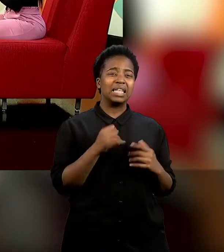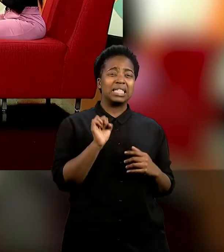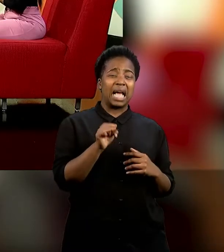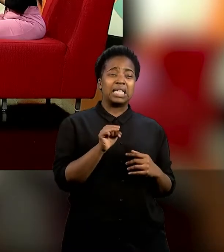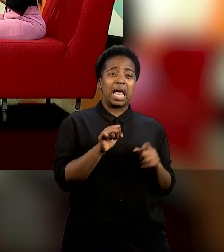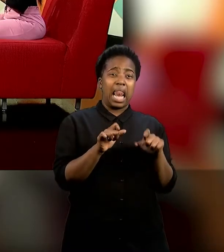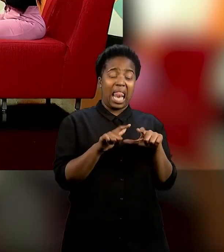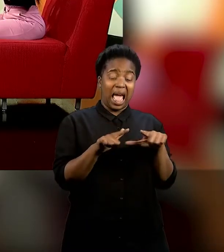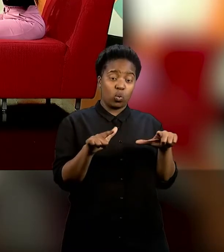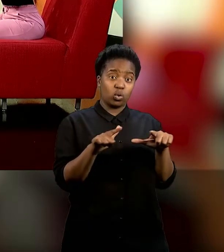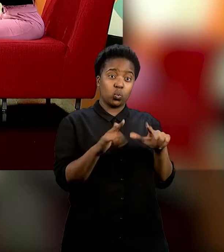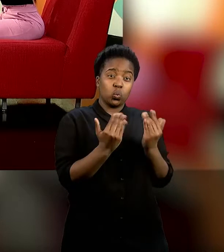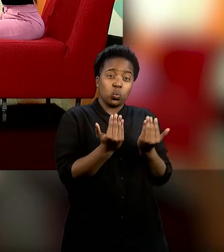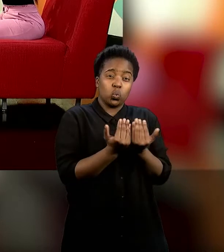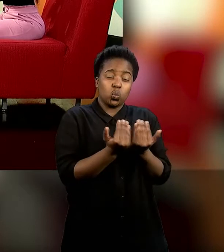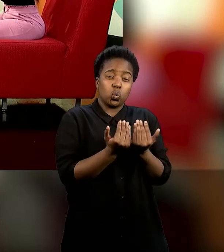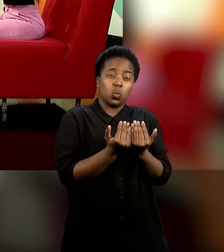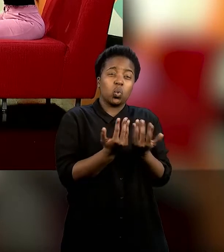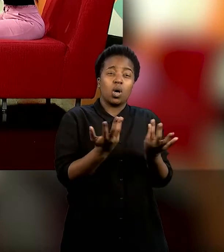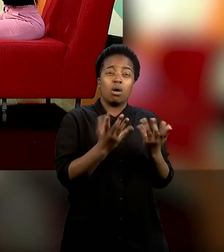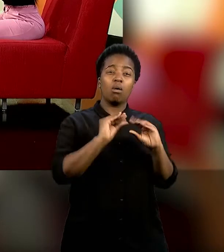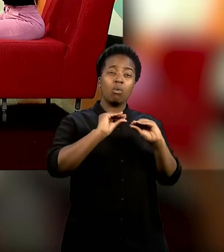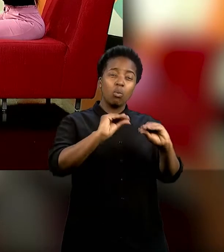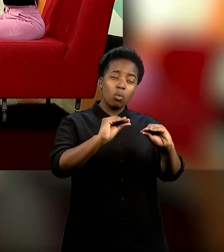It's been officialized as a language in